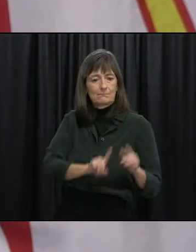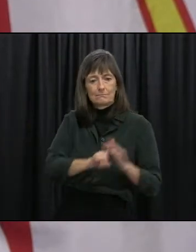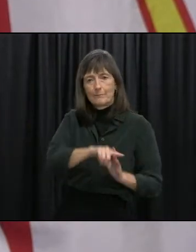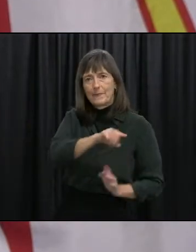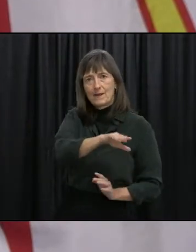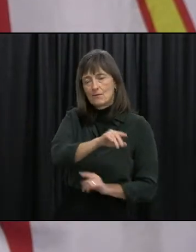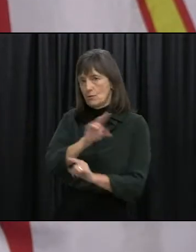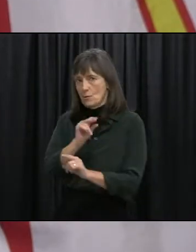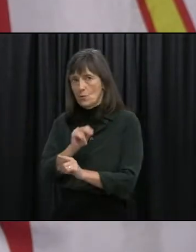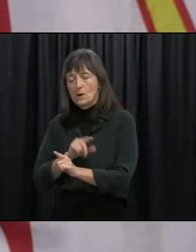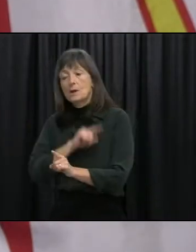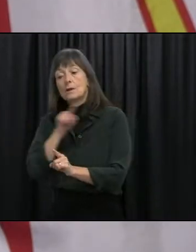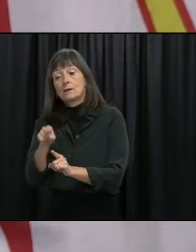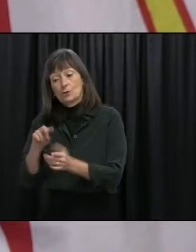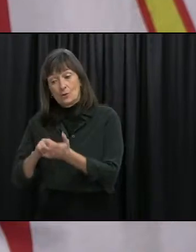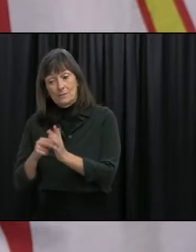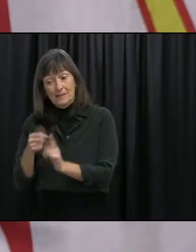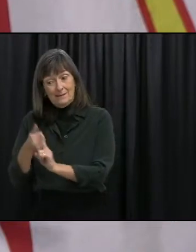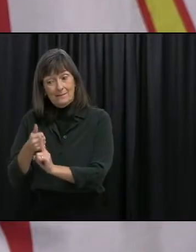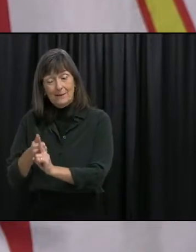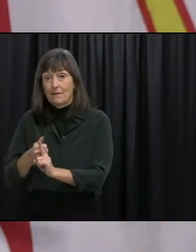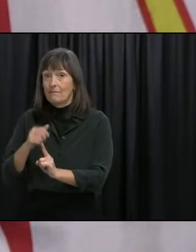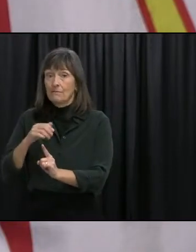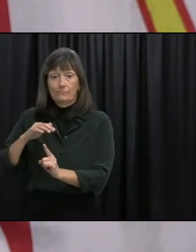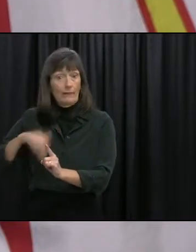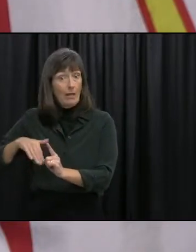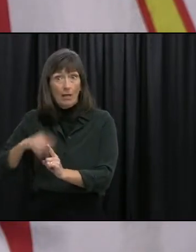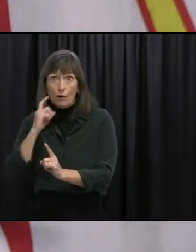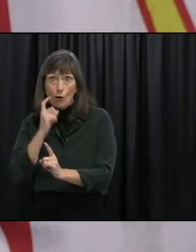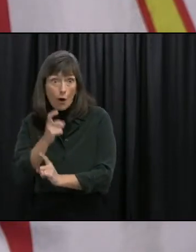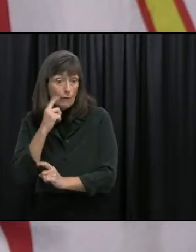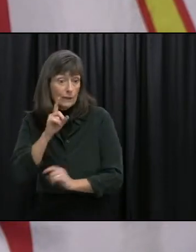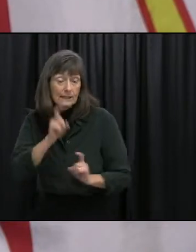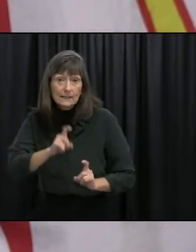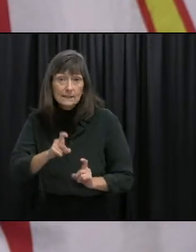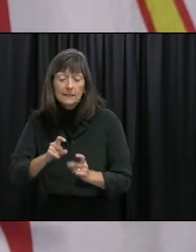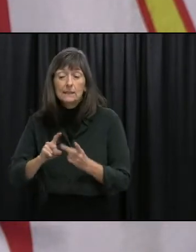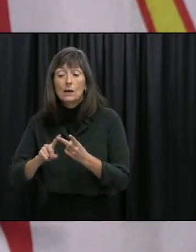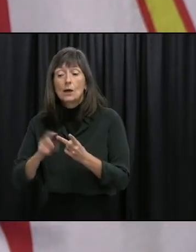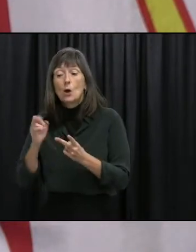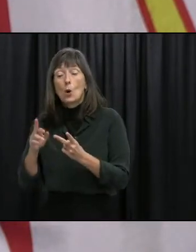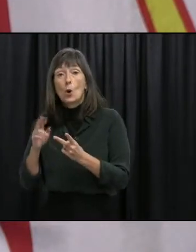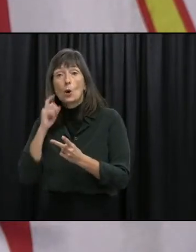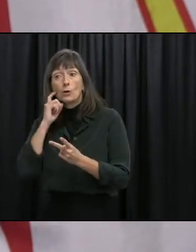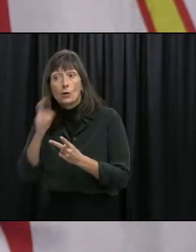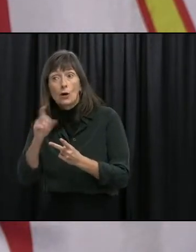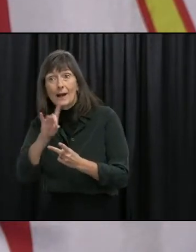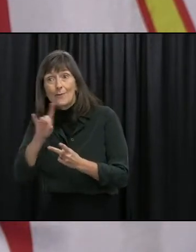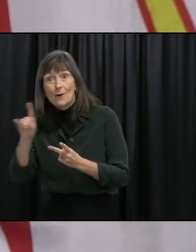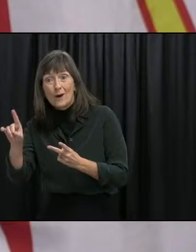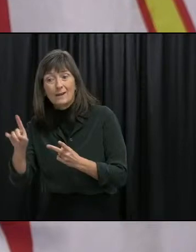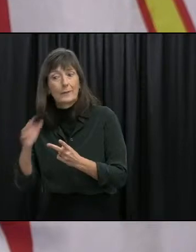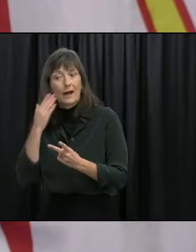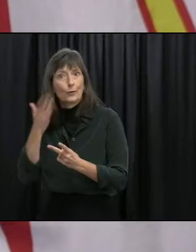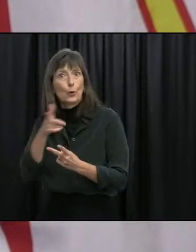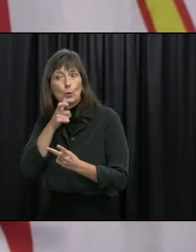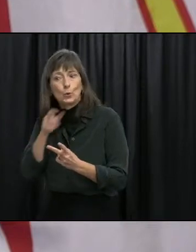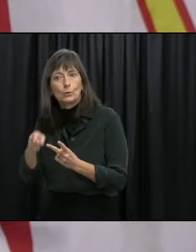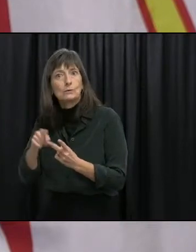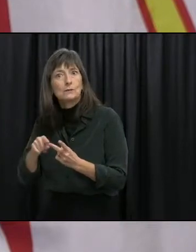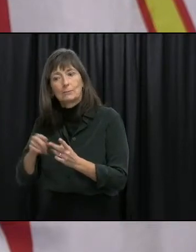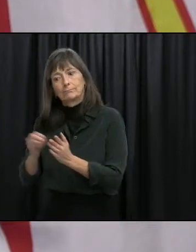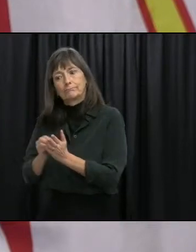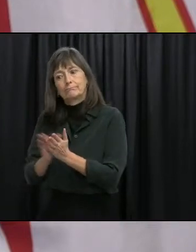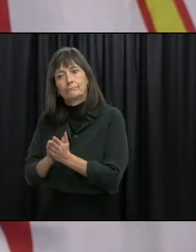presented, they either didn't call to arrange testing, or they called 811 but didn't provide information to identify them as a